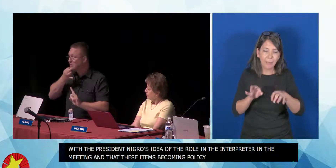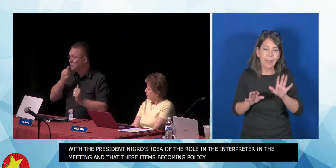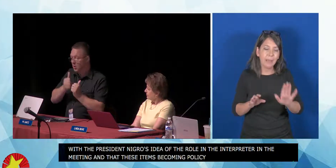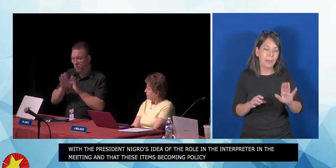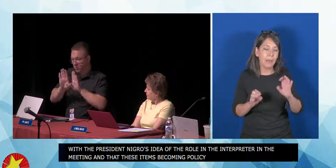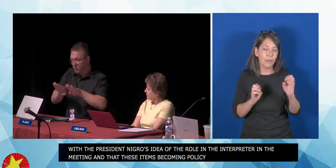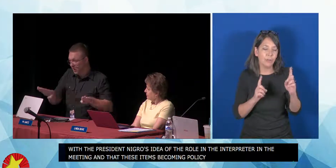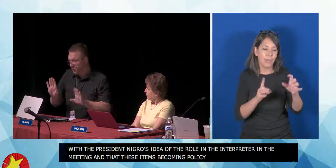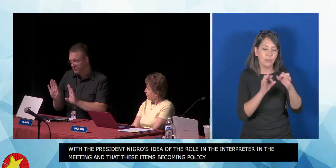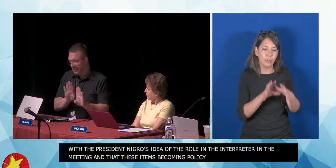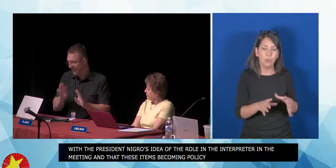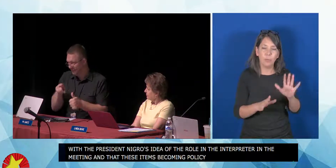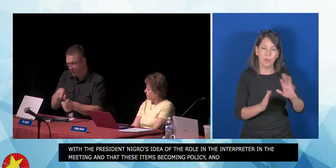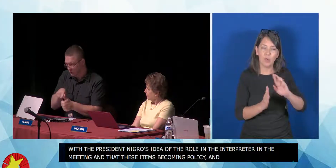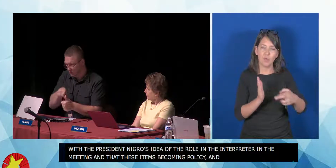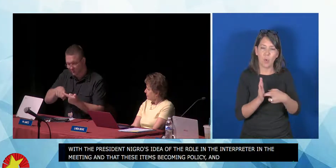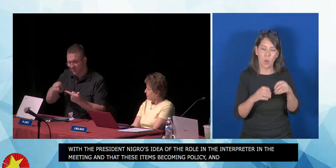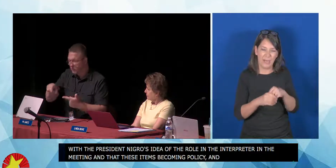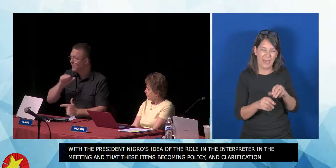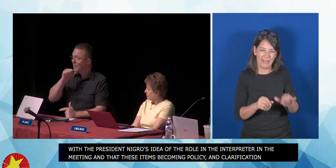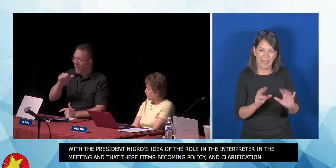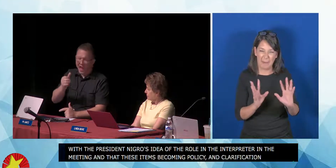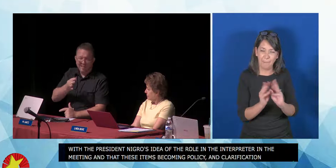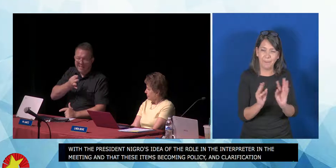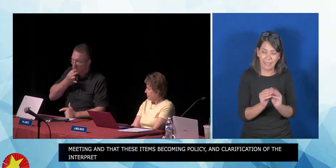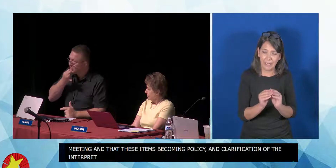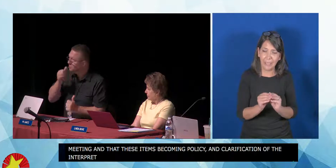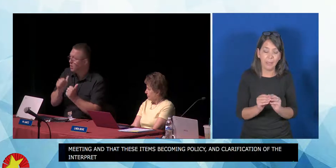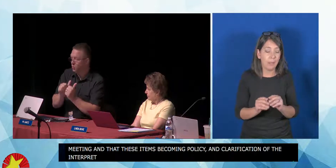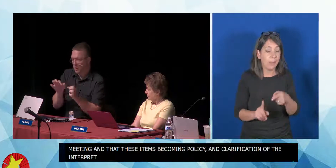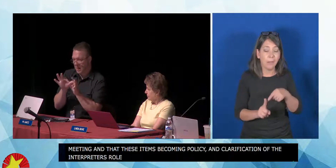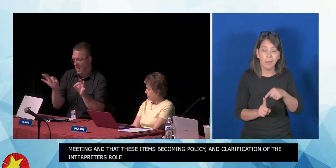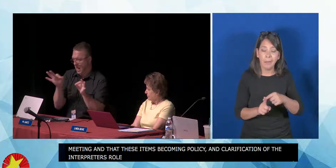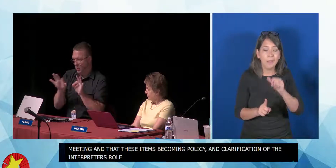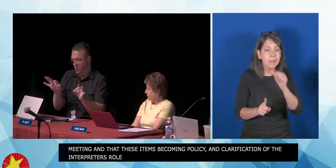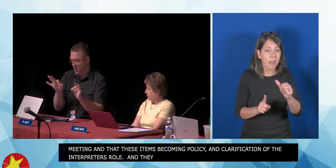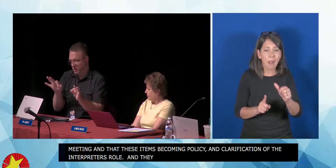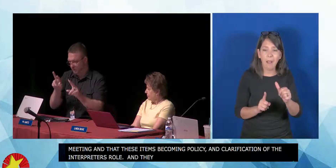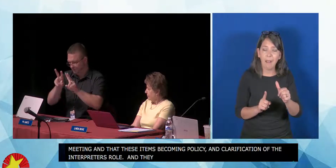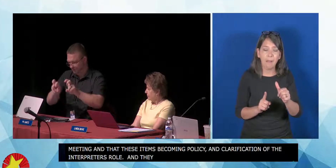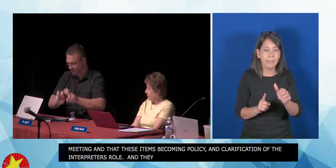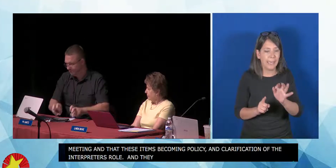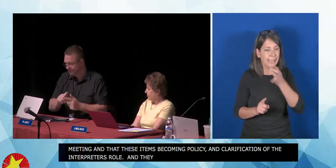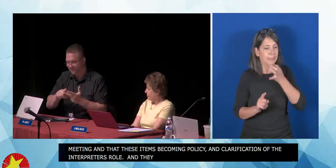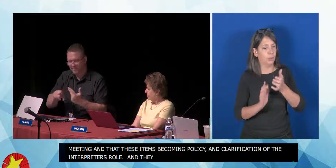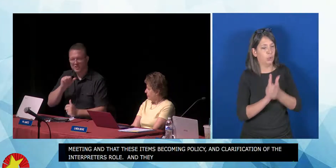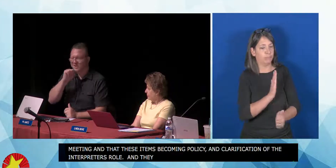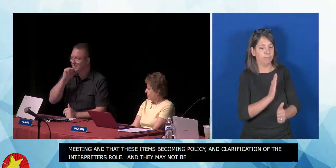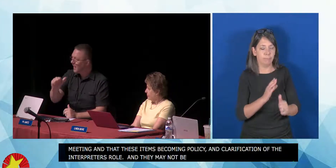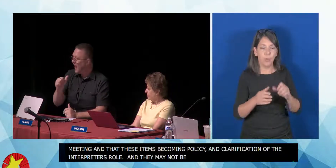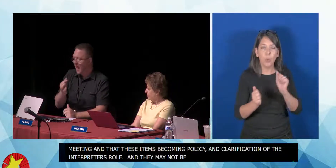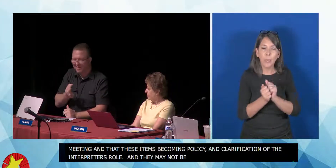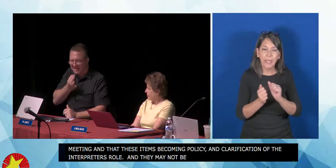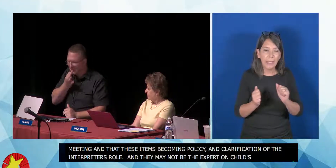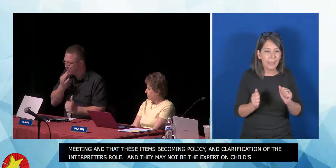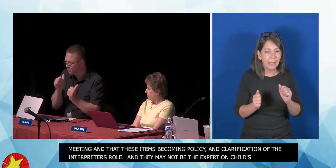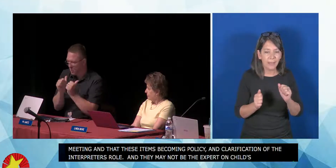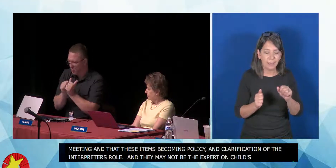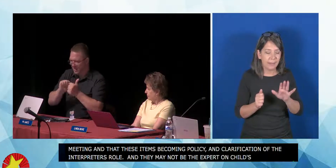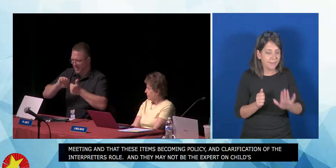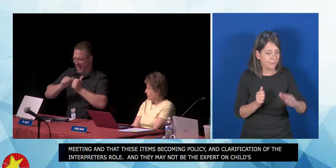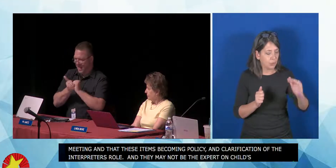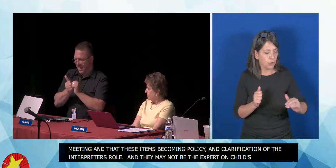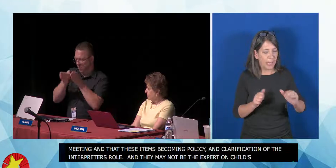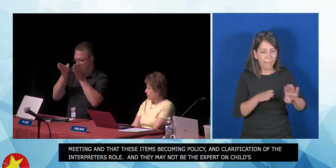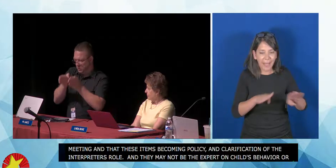meeting. For example, they may not be the expert on children's behavior. They may not be the language analysis expert in the